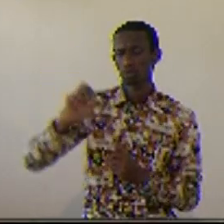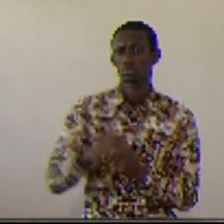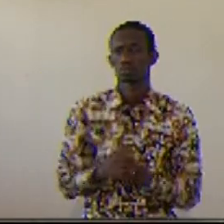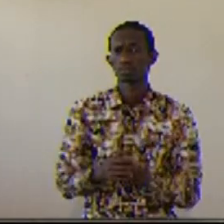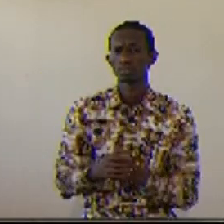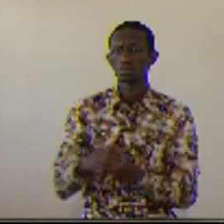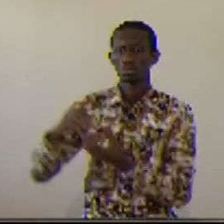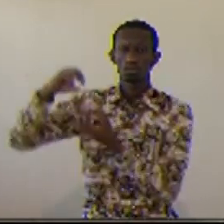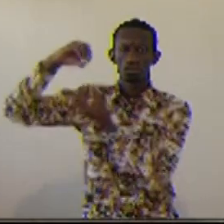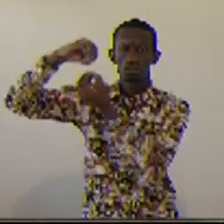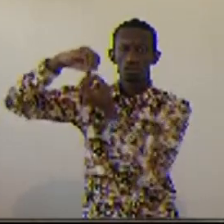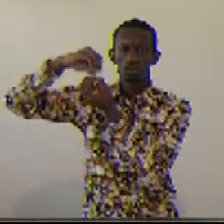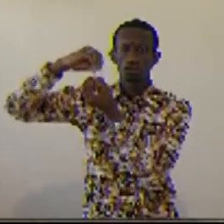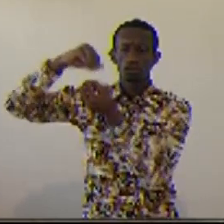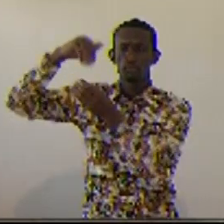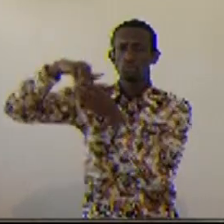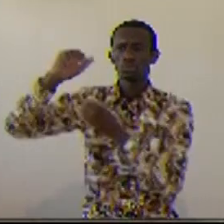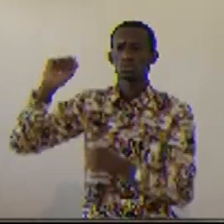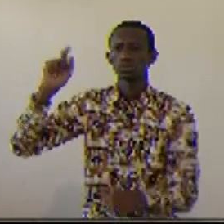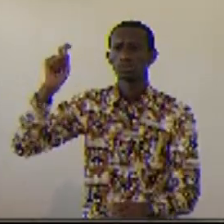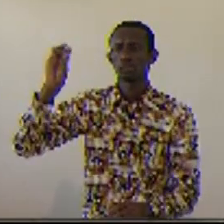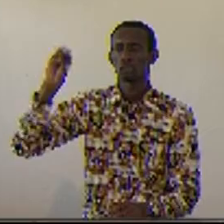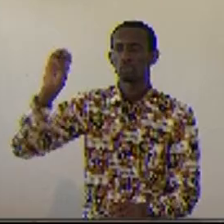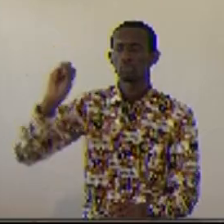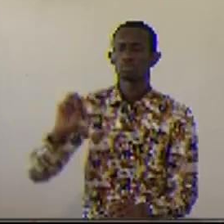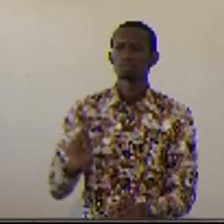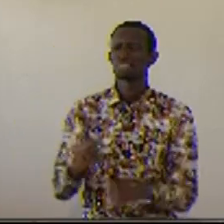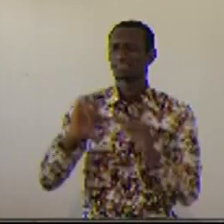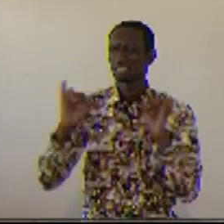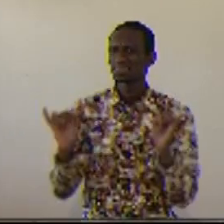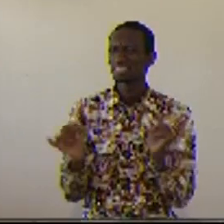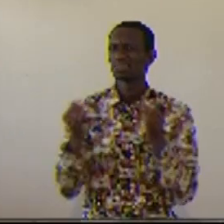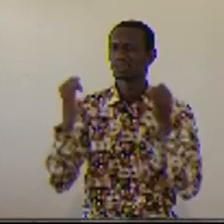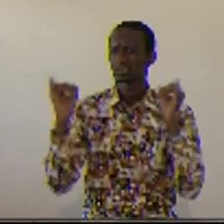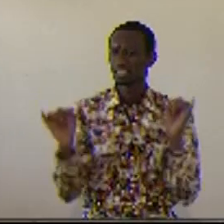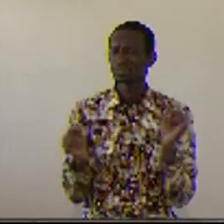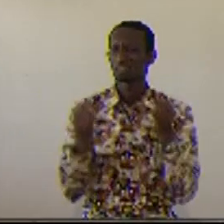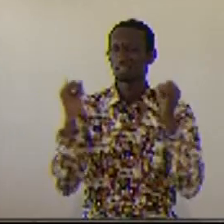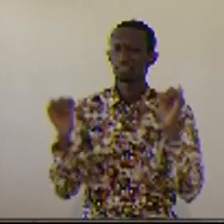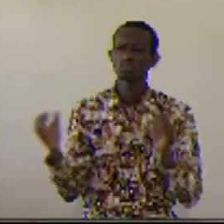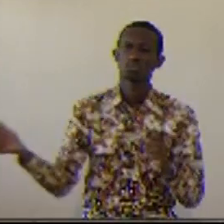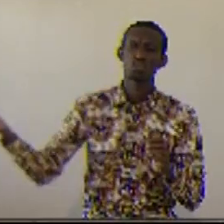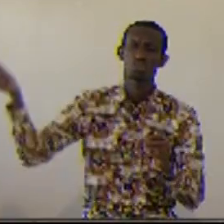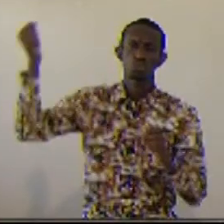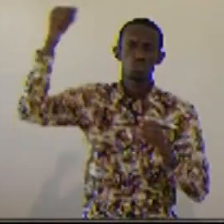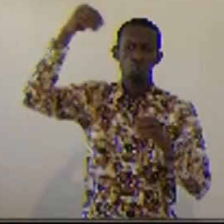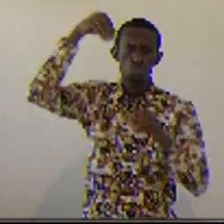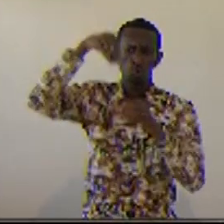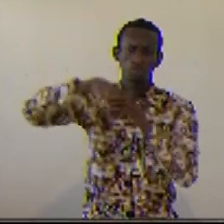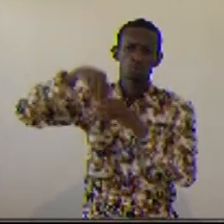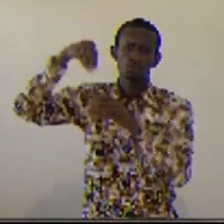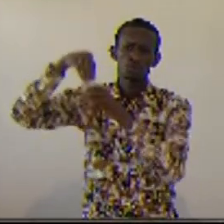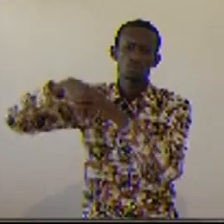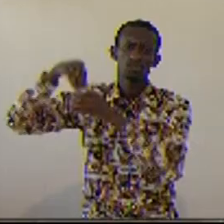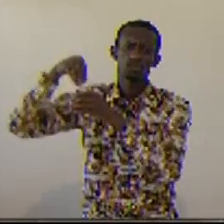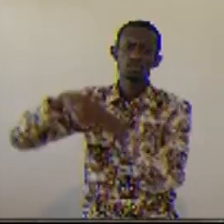on the oxygen atom tend to move inside. They tend to move. So that means